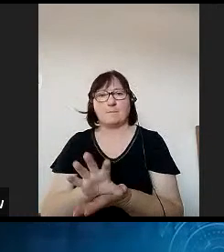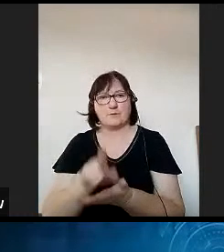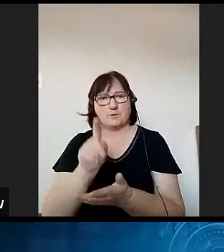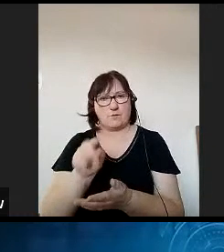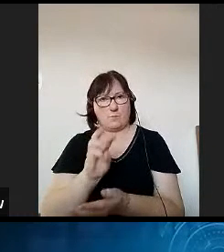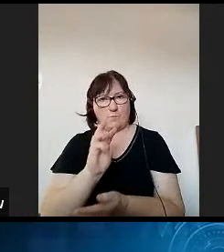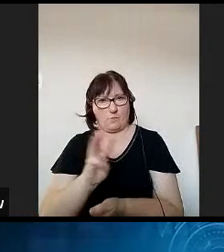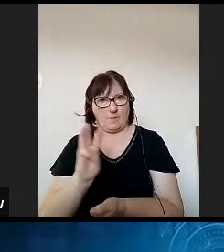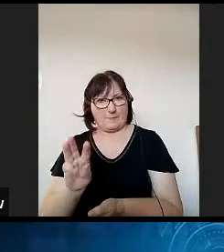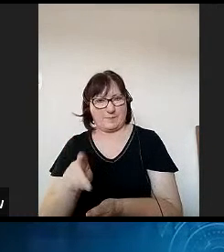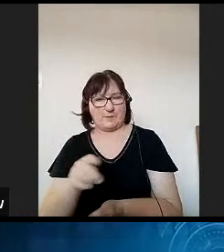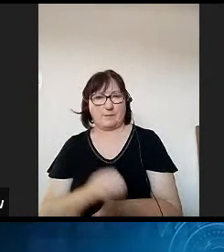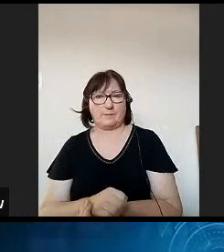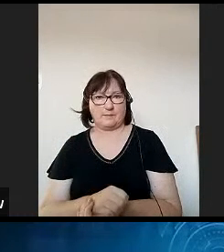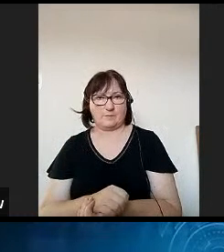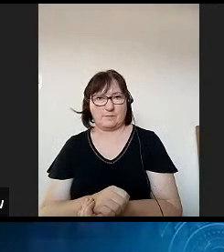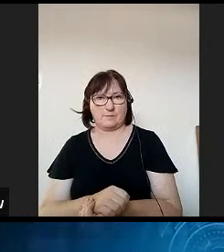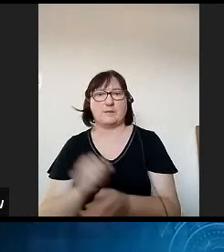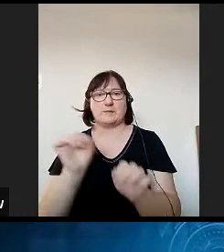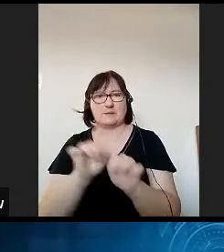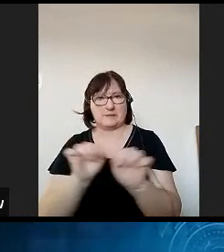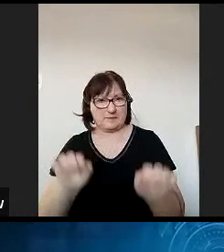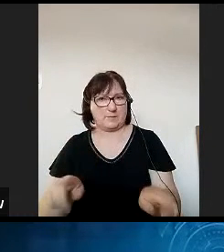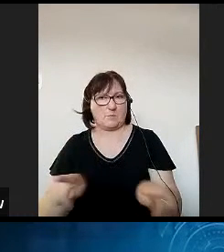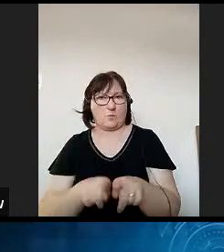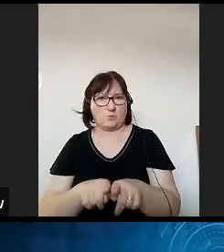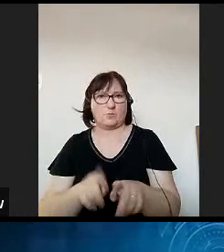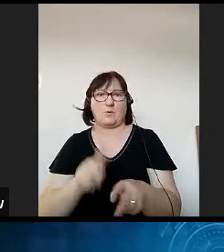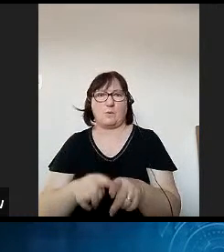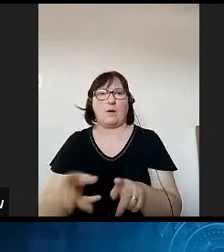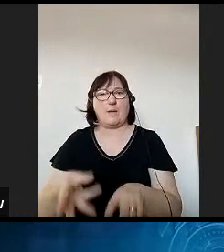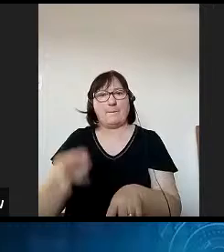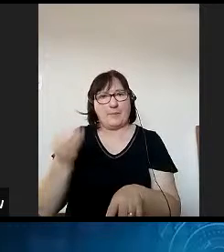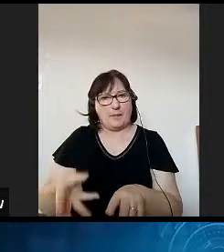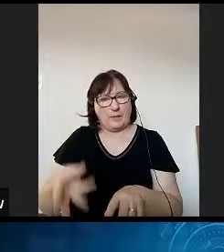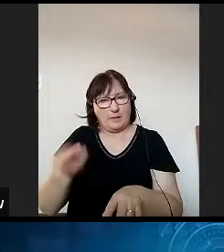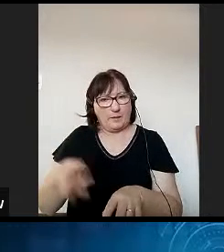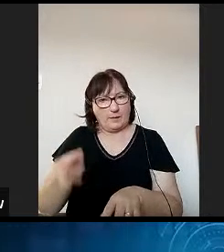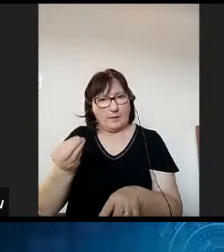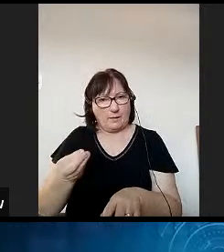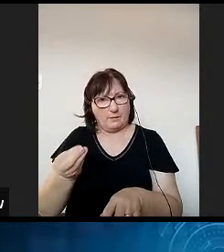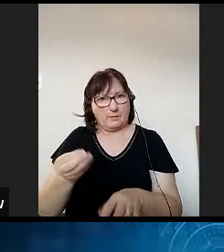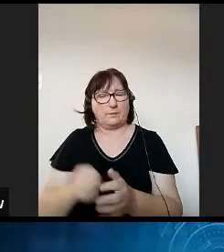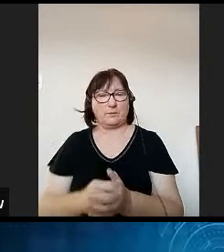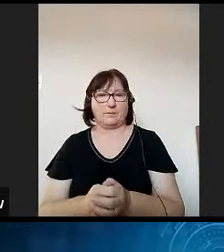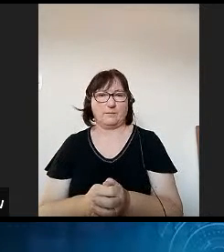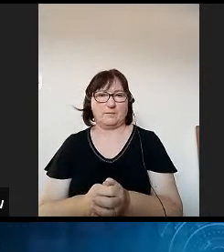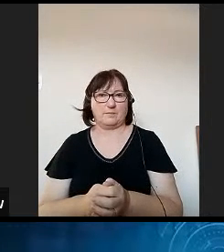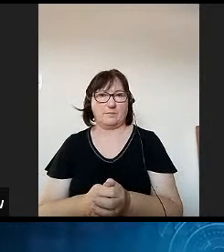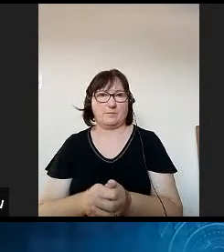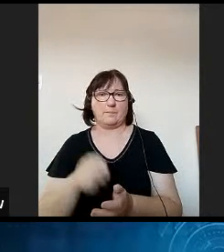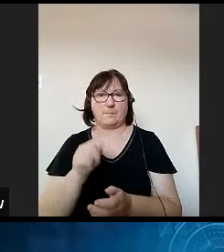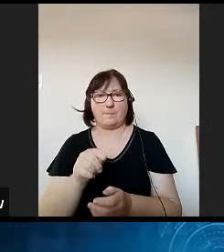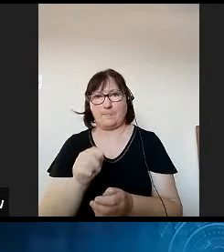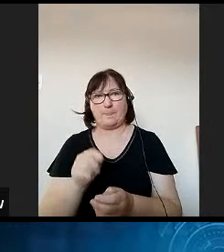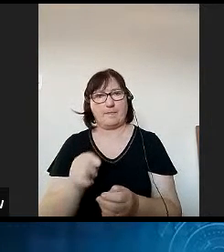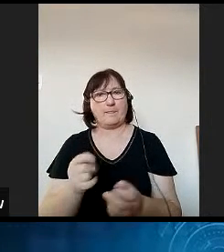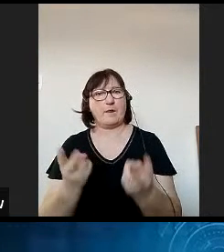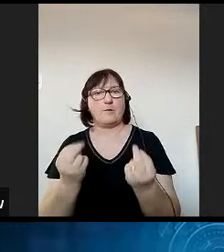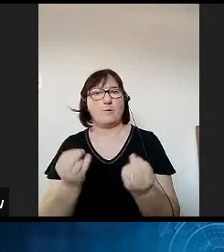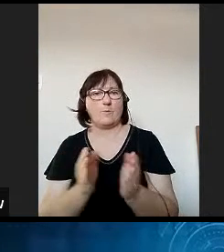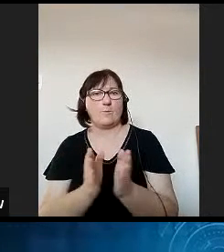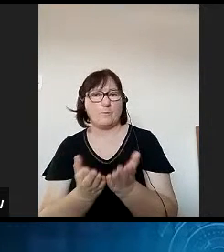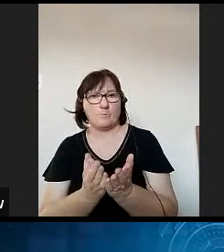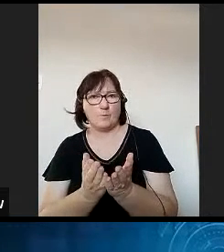the system is updated and the new book that is generated is also placed on